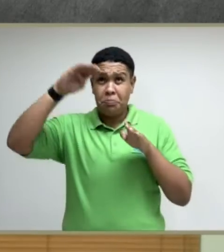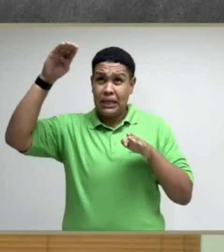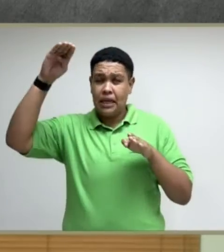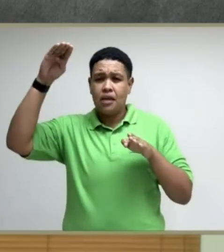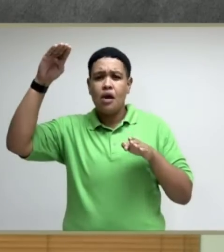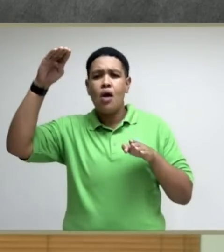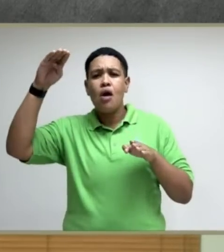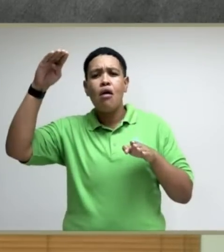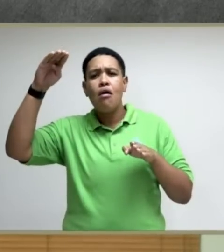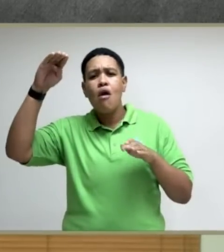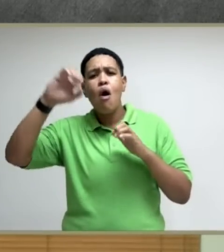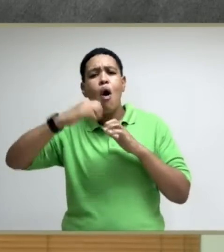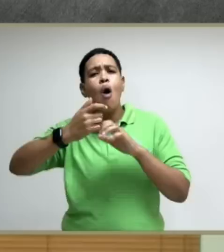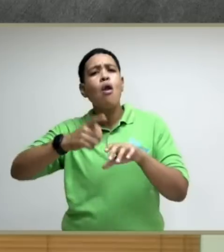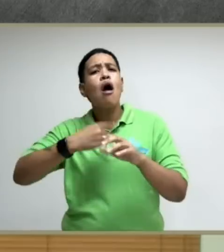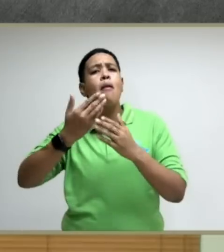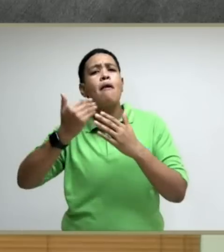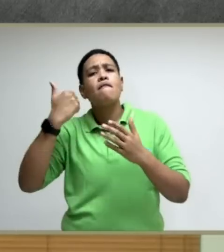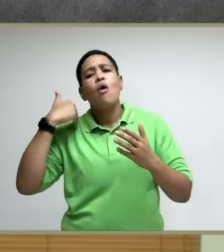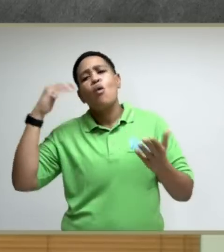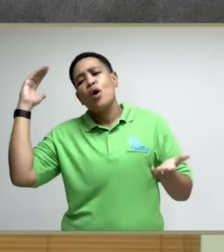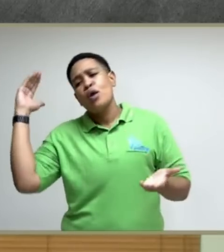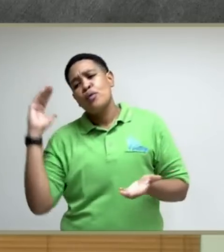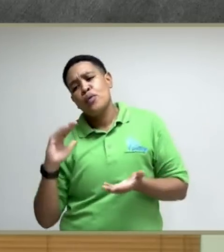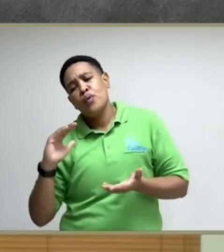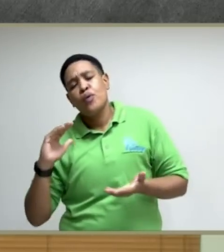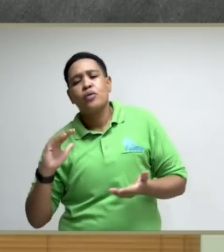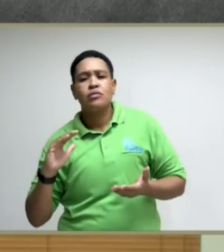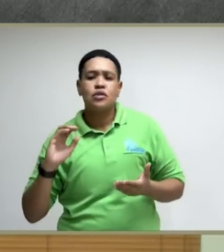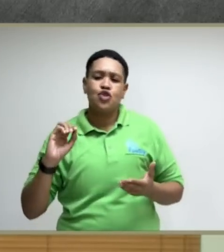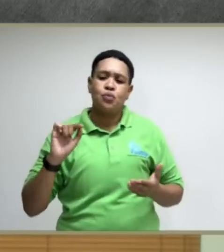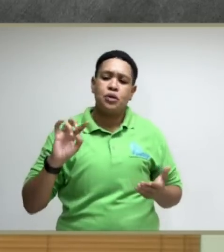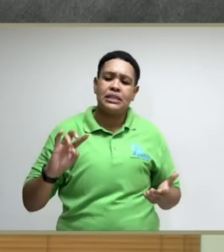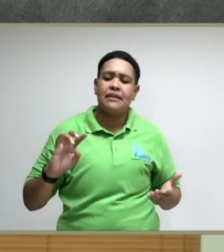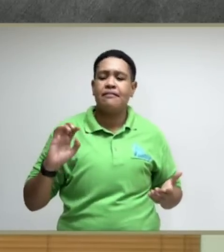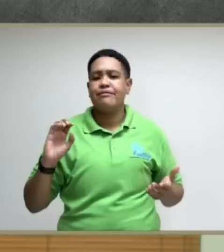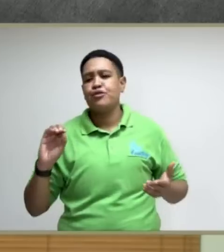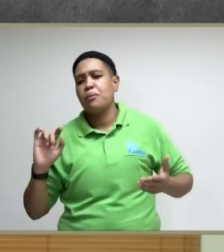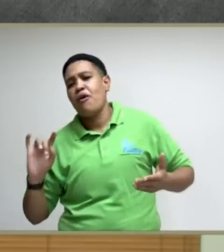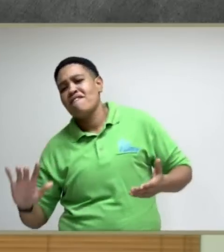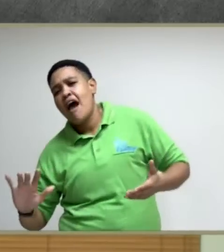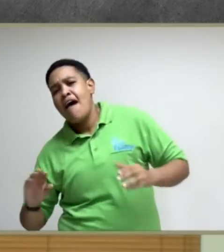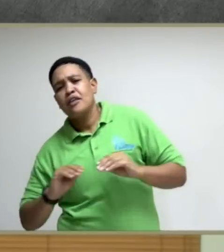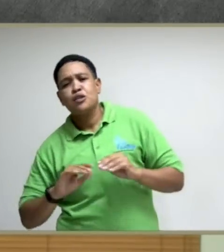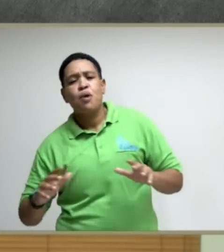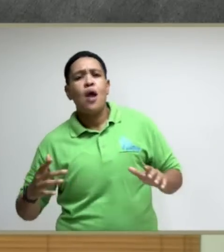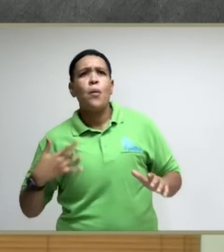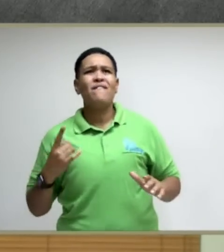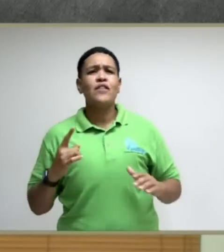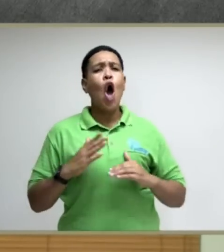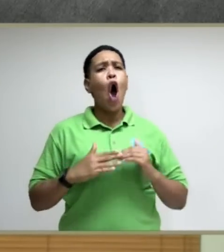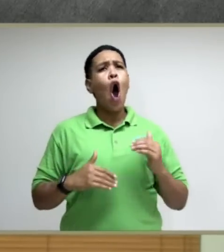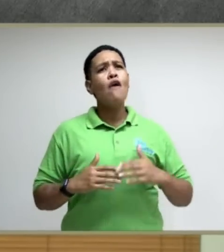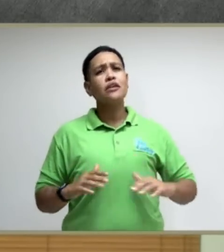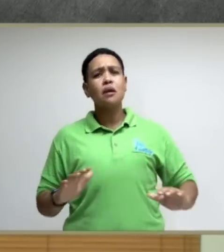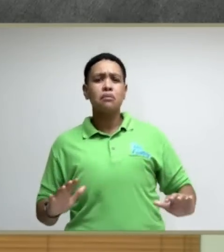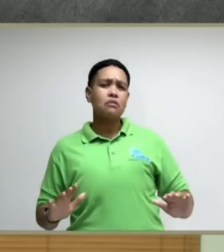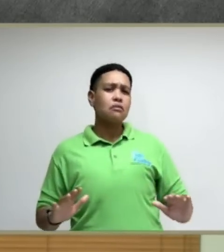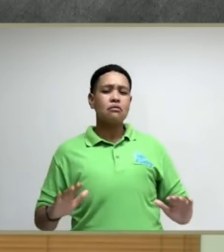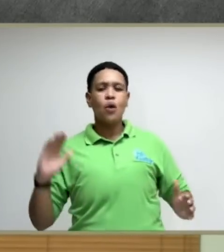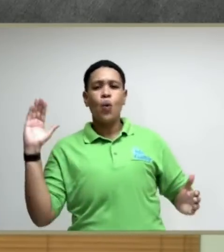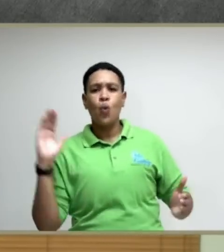able to get back down to levels that we feel a lot more comfortable and have low levels of